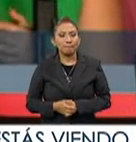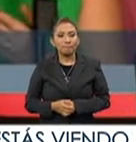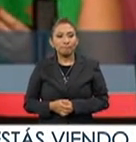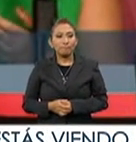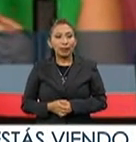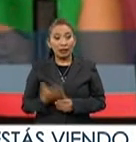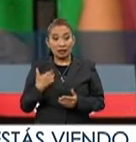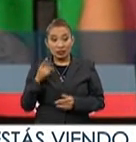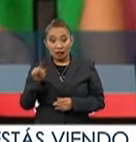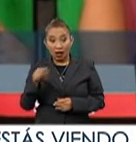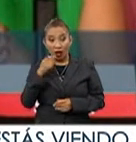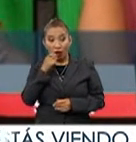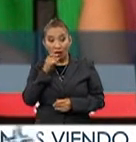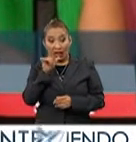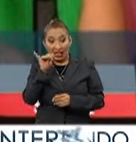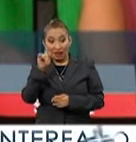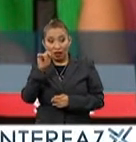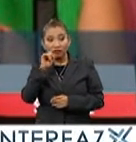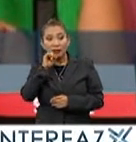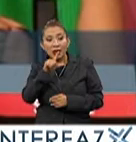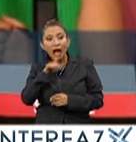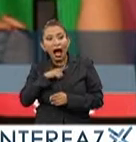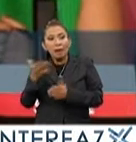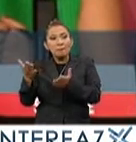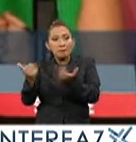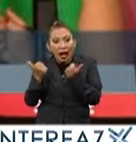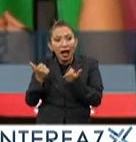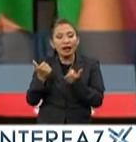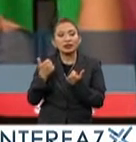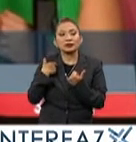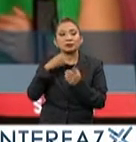spectators outside of Lebanon, also